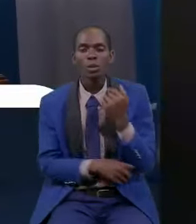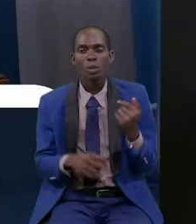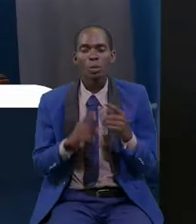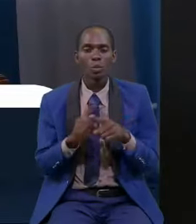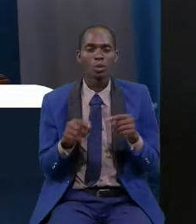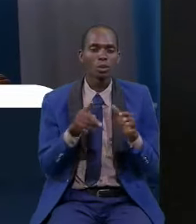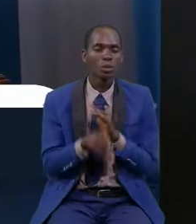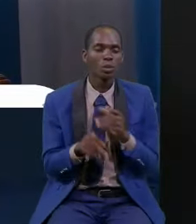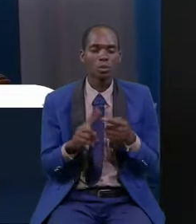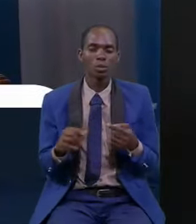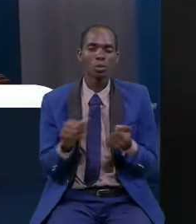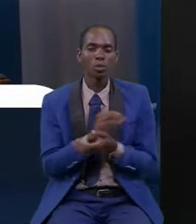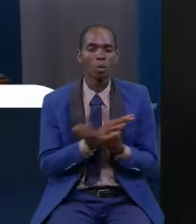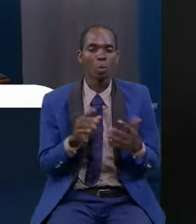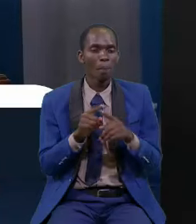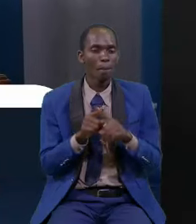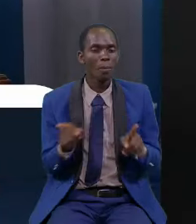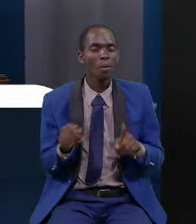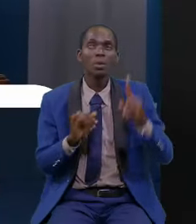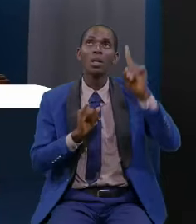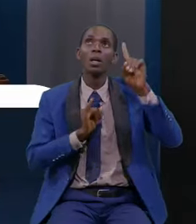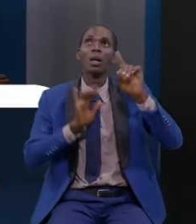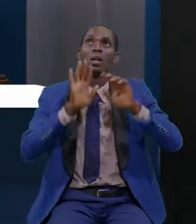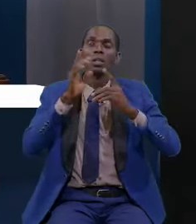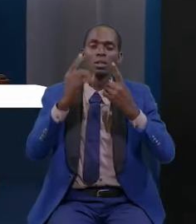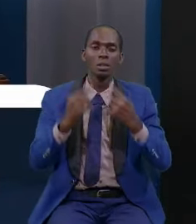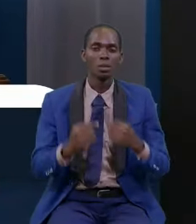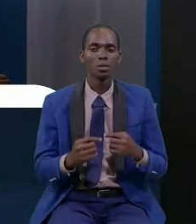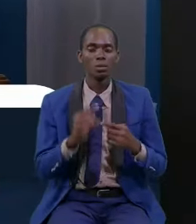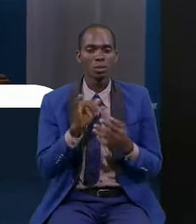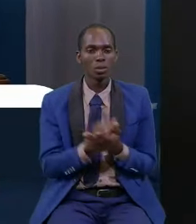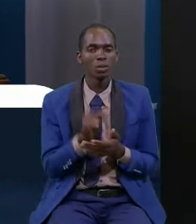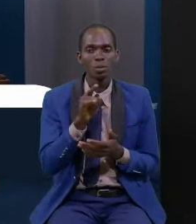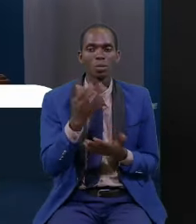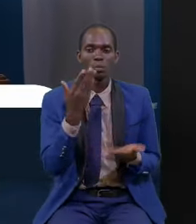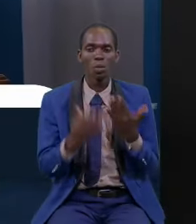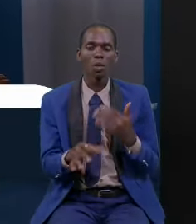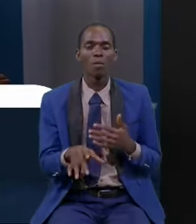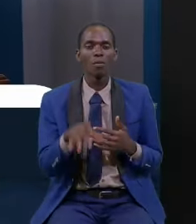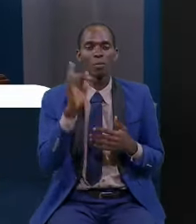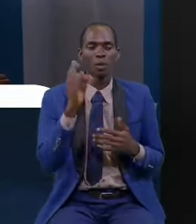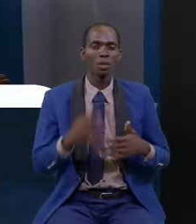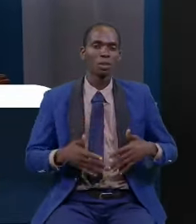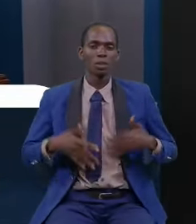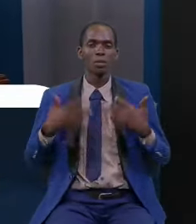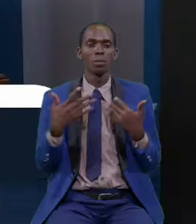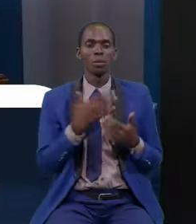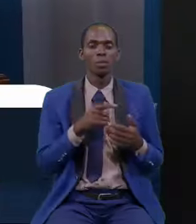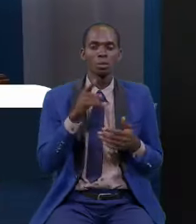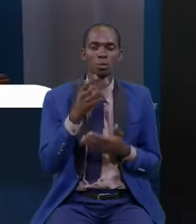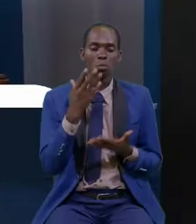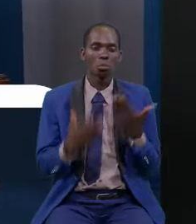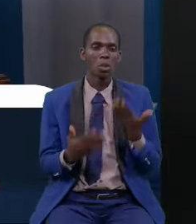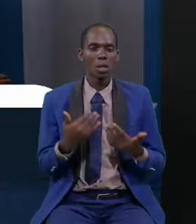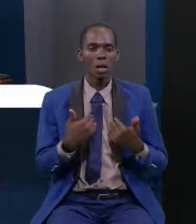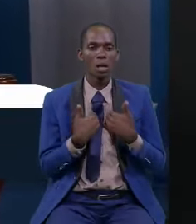come that they might find life, have life, and that they might have that life